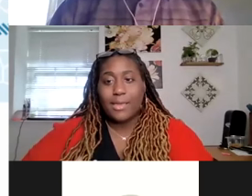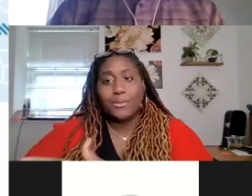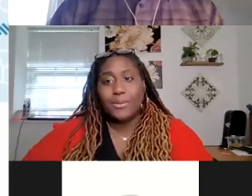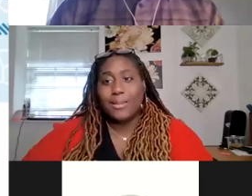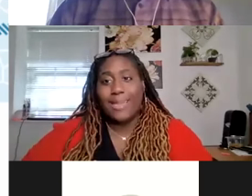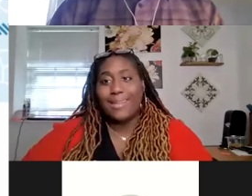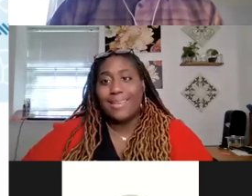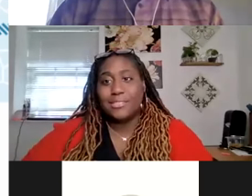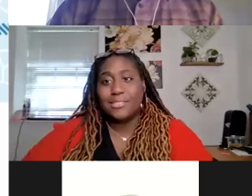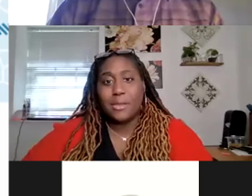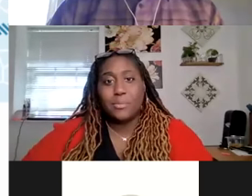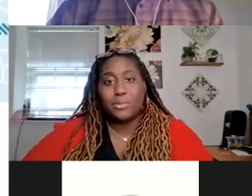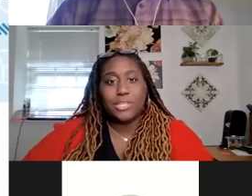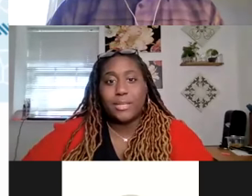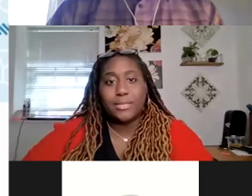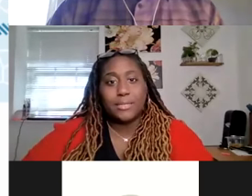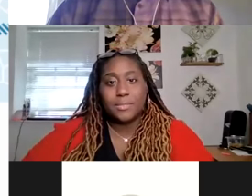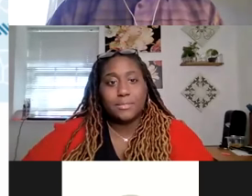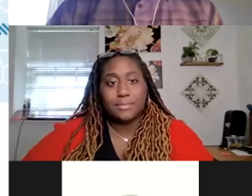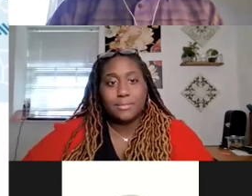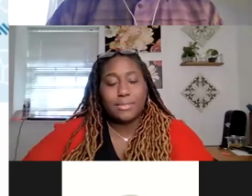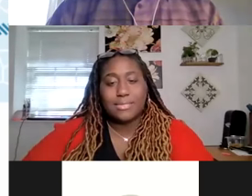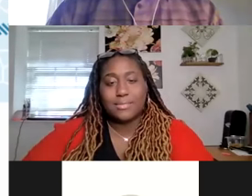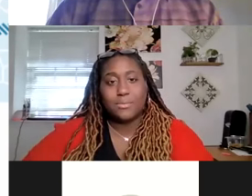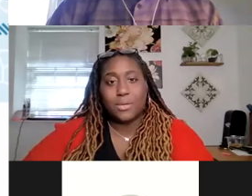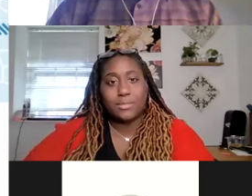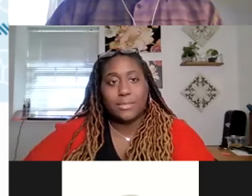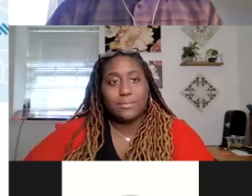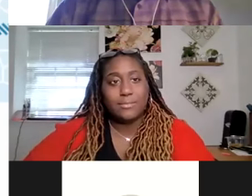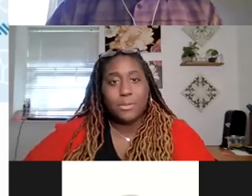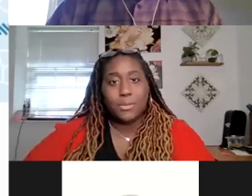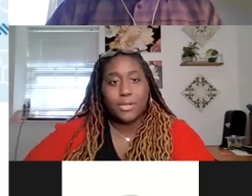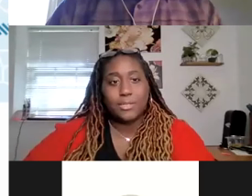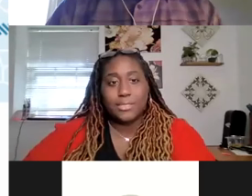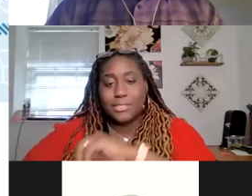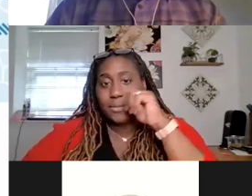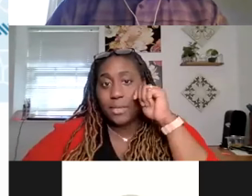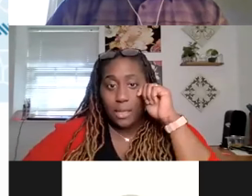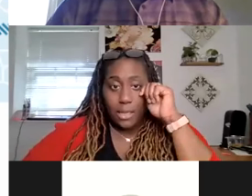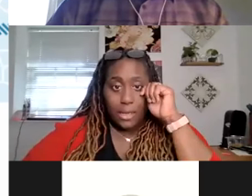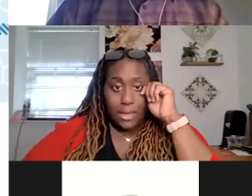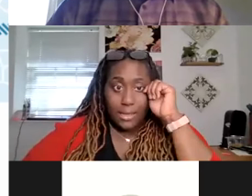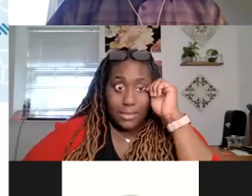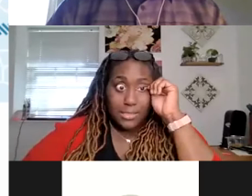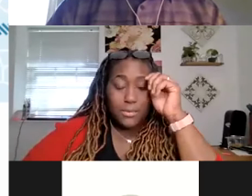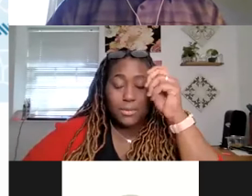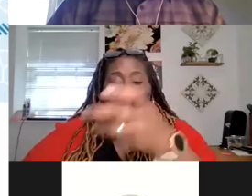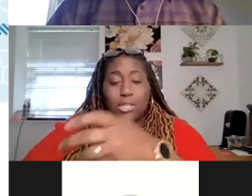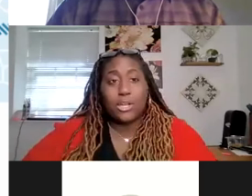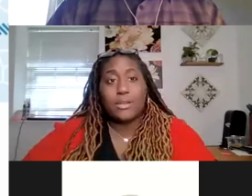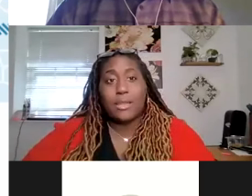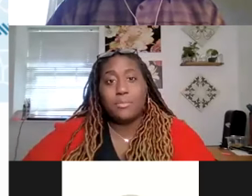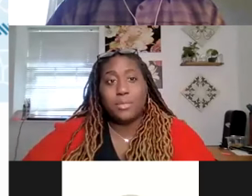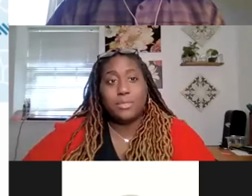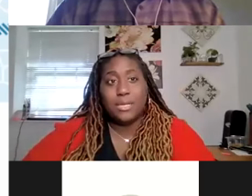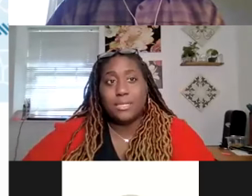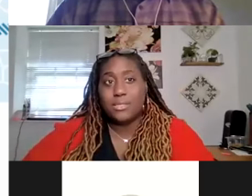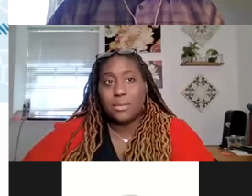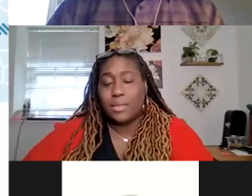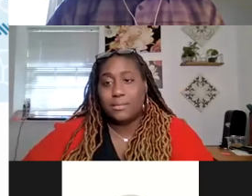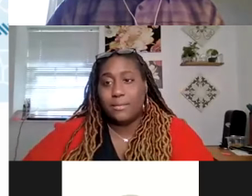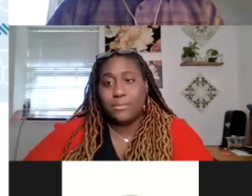I echo what Anna and Jerry both shared. I mean, that's the work that, you know, we're currently doing and continuing to learn and